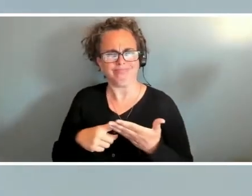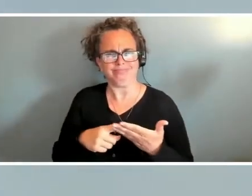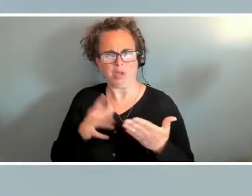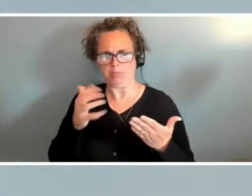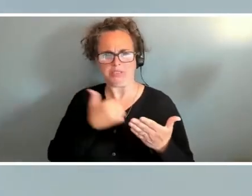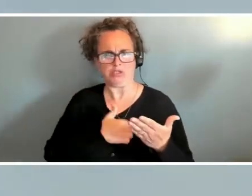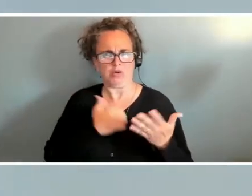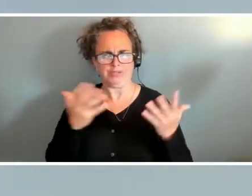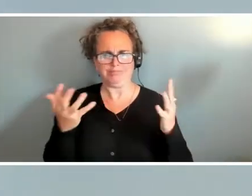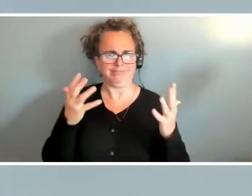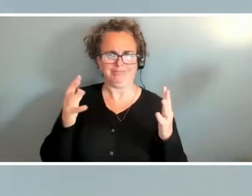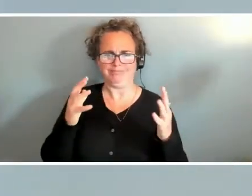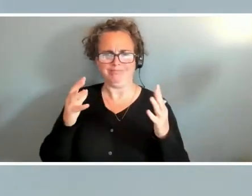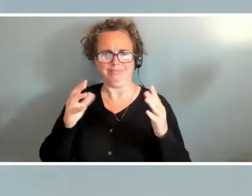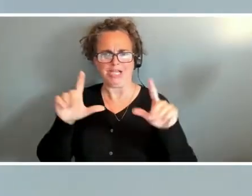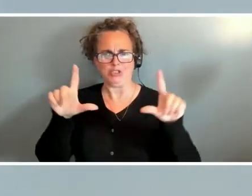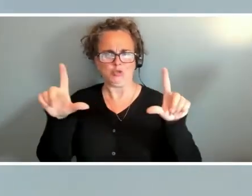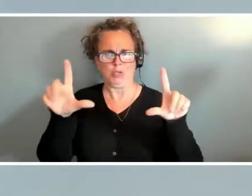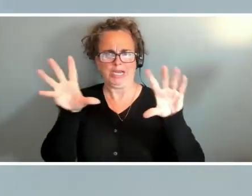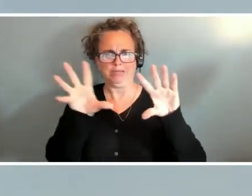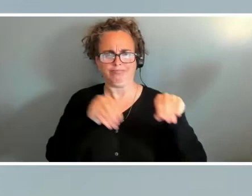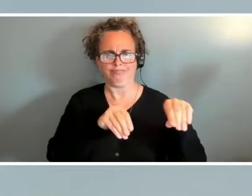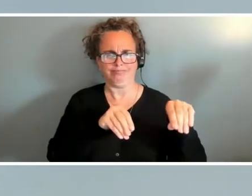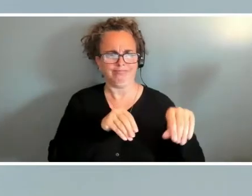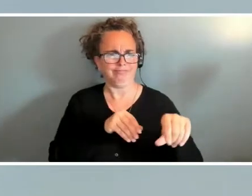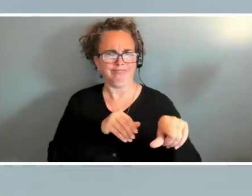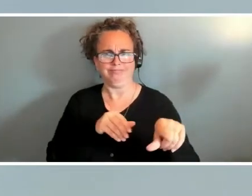sorry, I lost my screen there for a second.